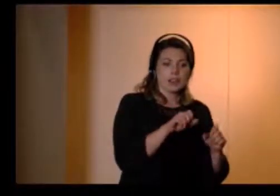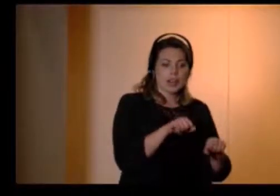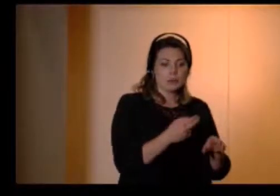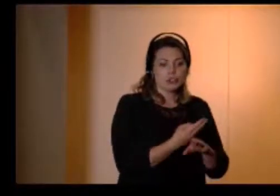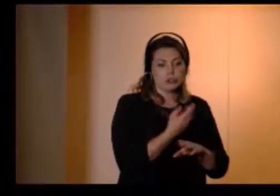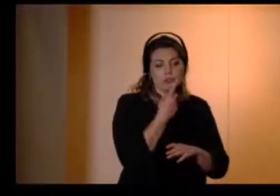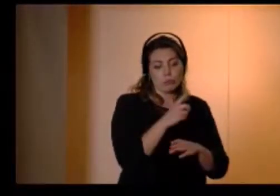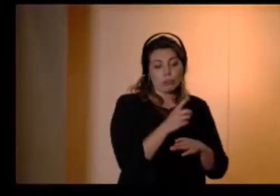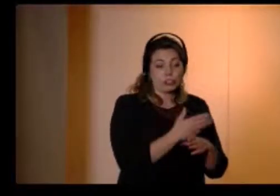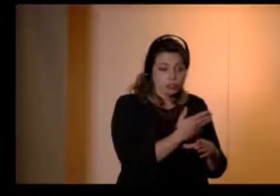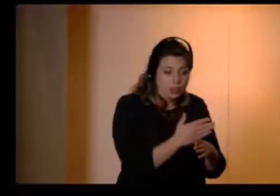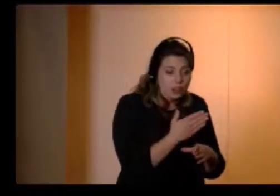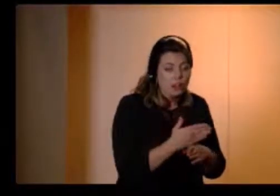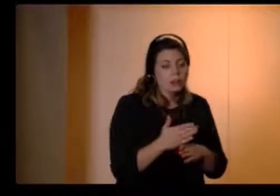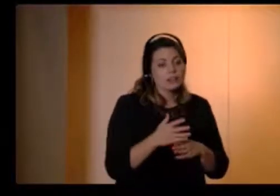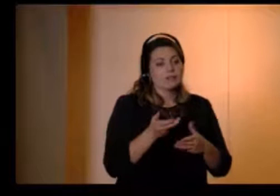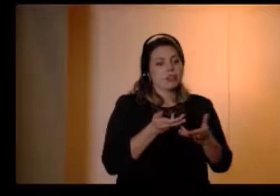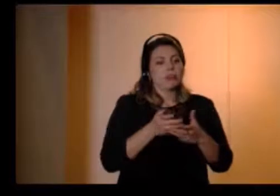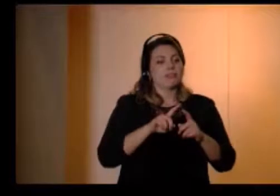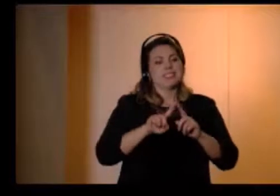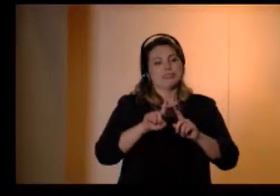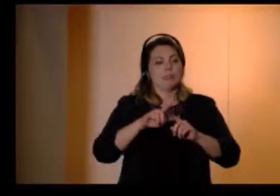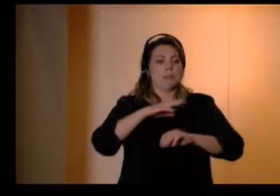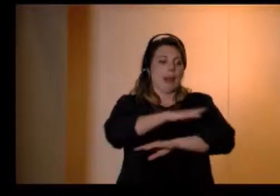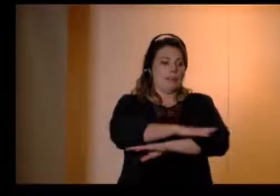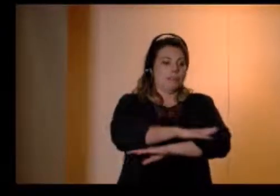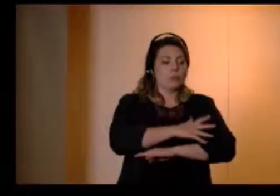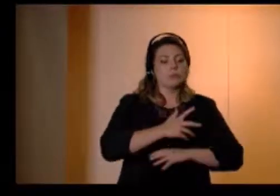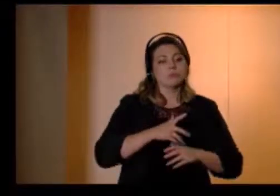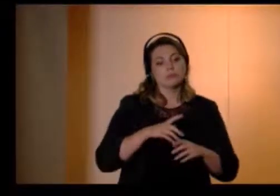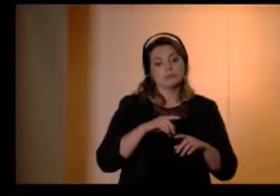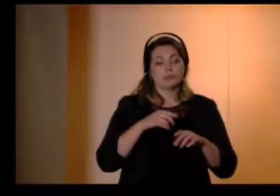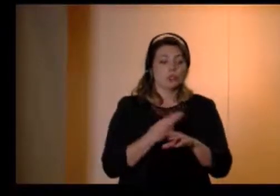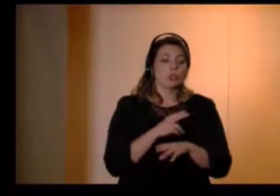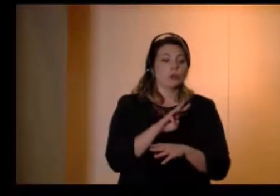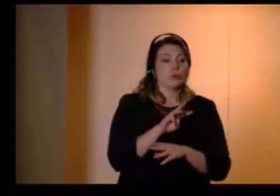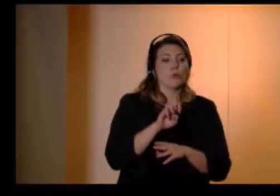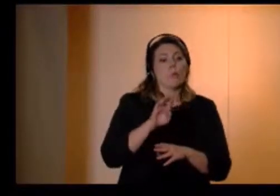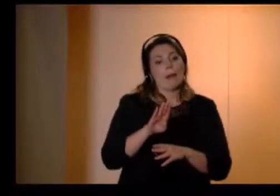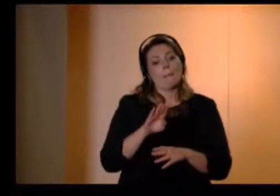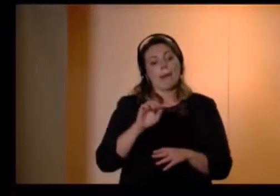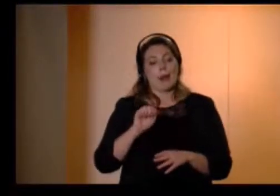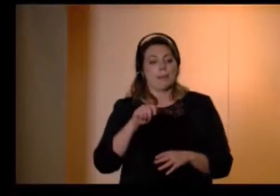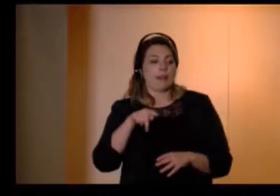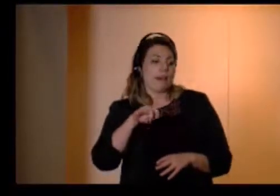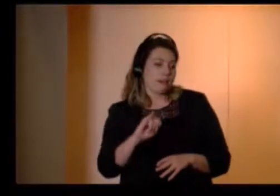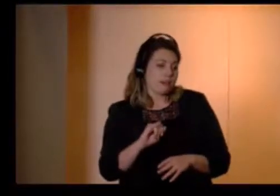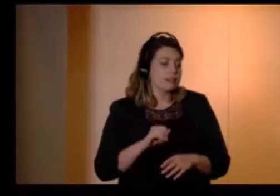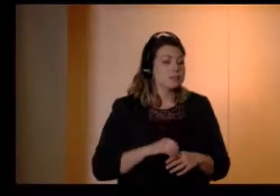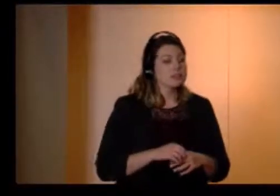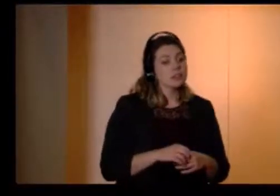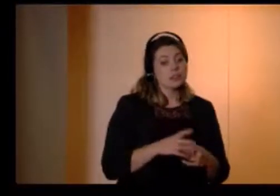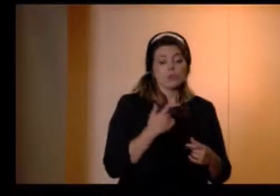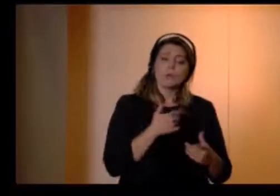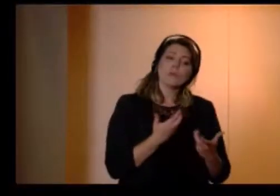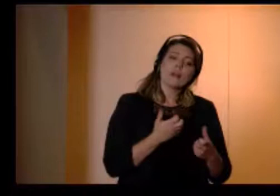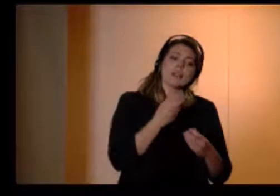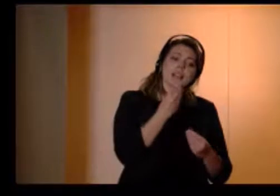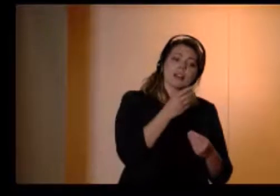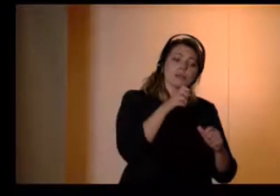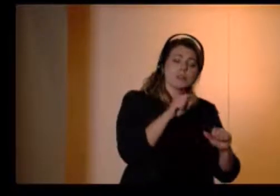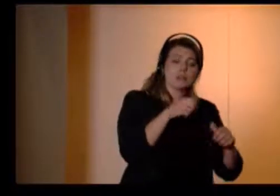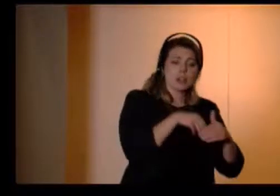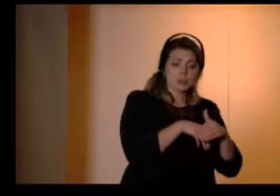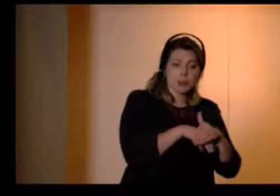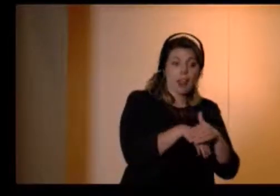interoperable across different platforms using web APIs. And then we also want the data to be accessible